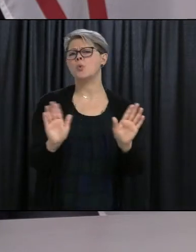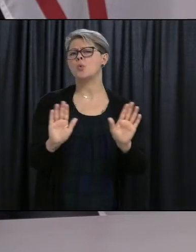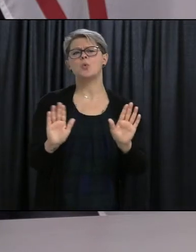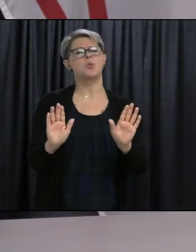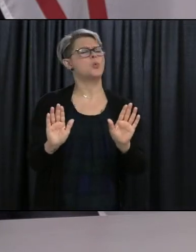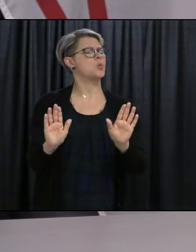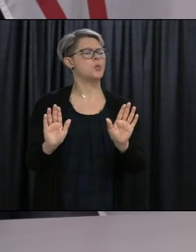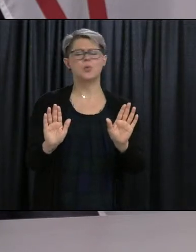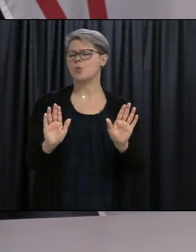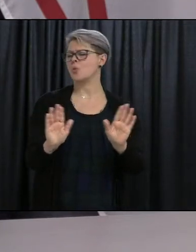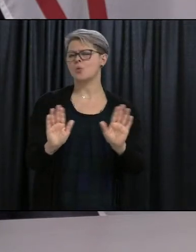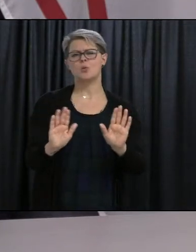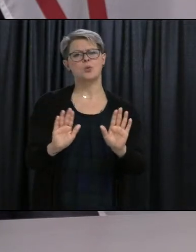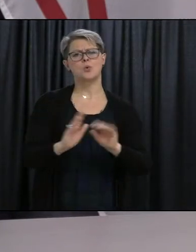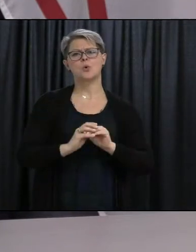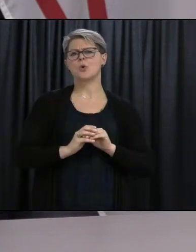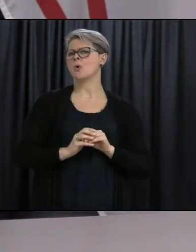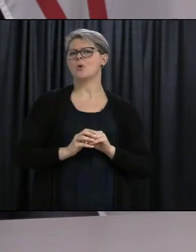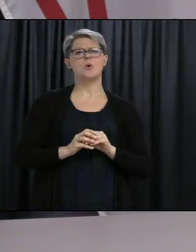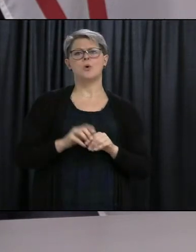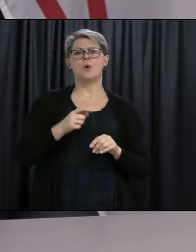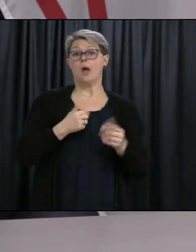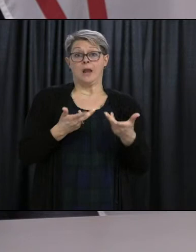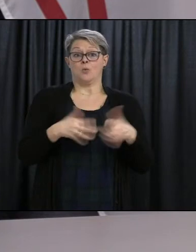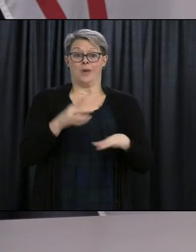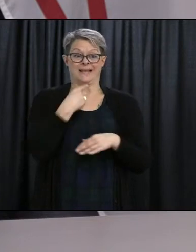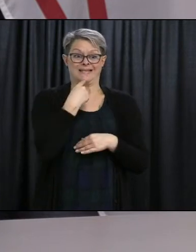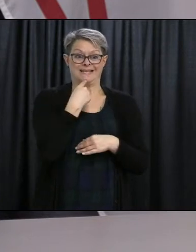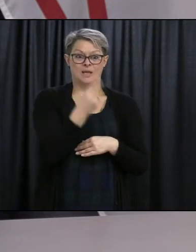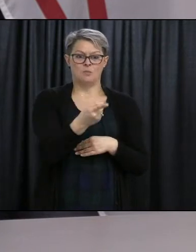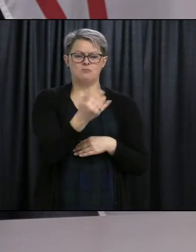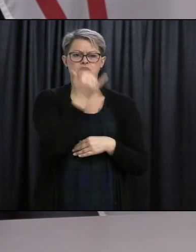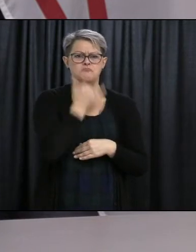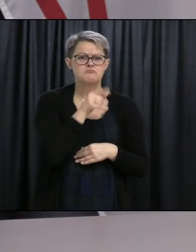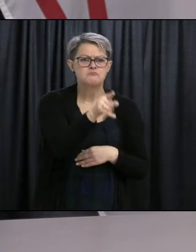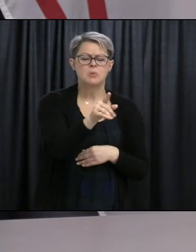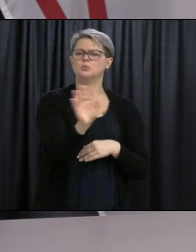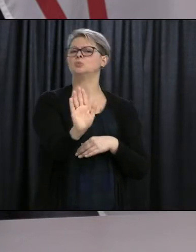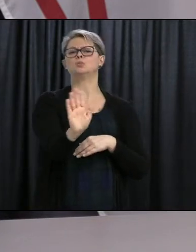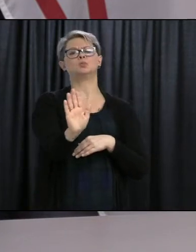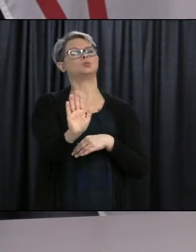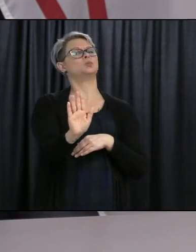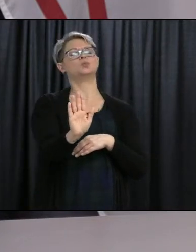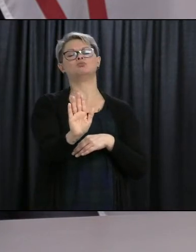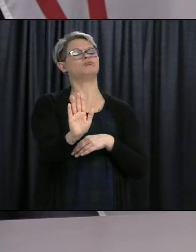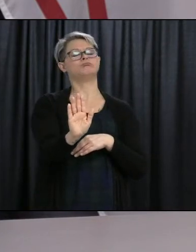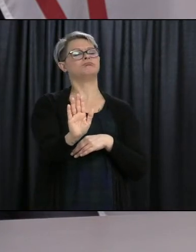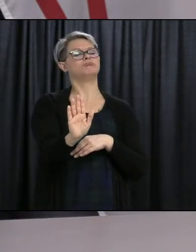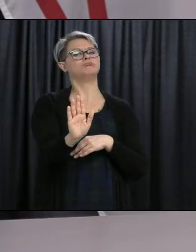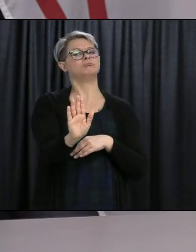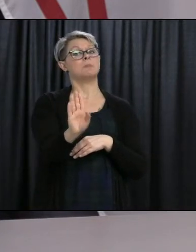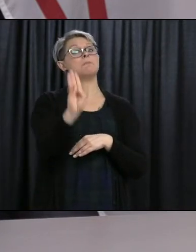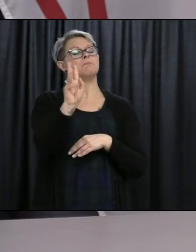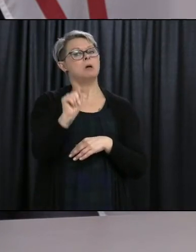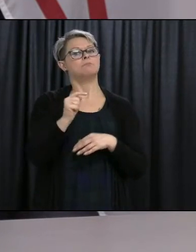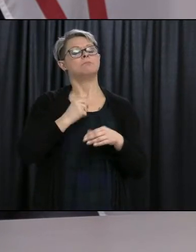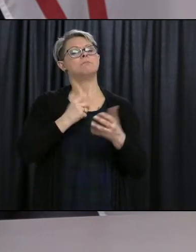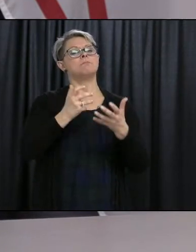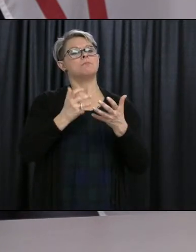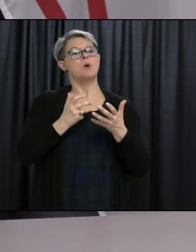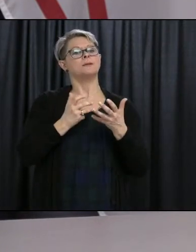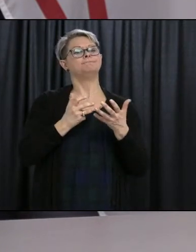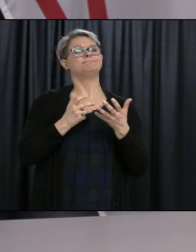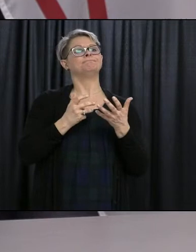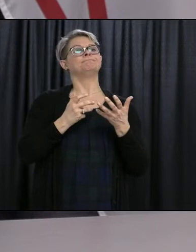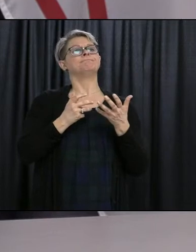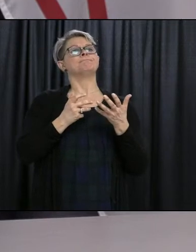way. I'm not trying to say that they did anything wrong. I just think that it's what got